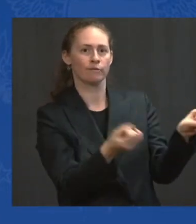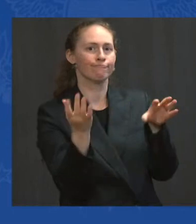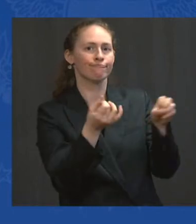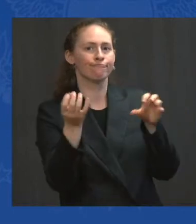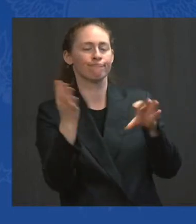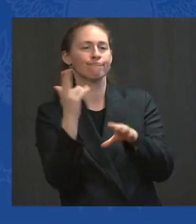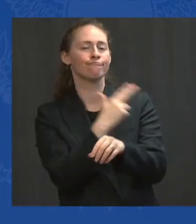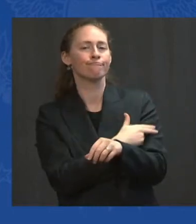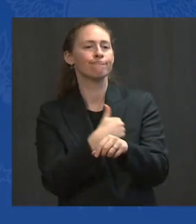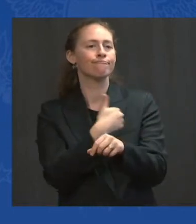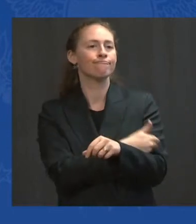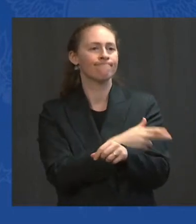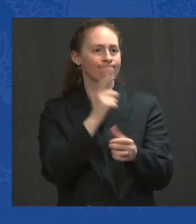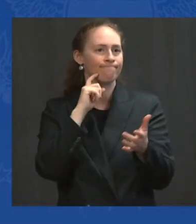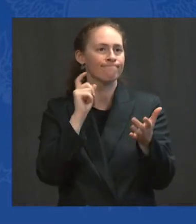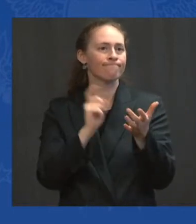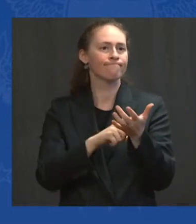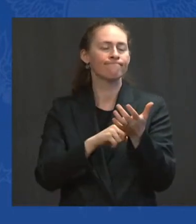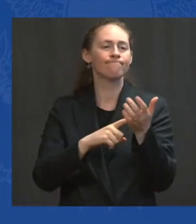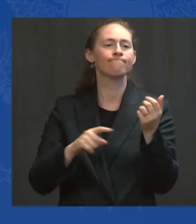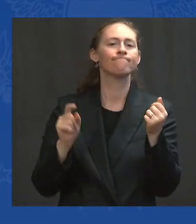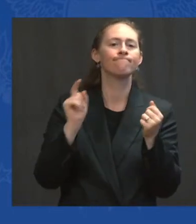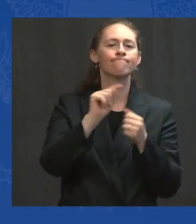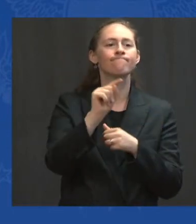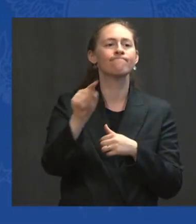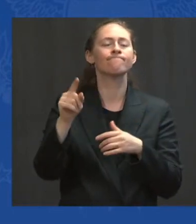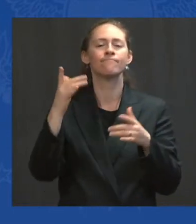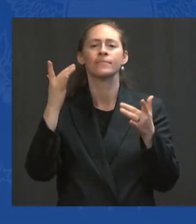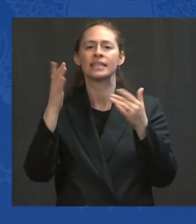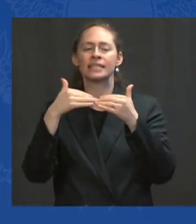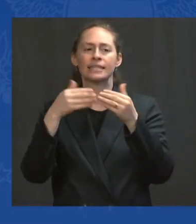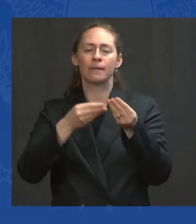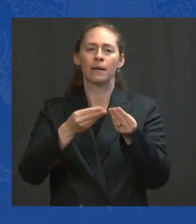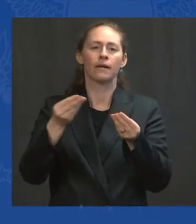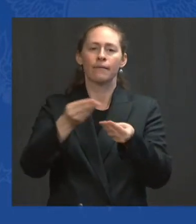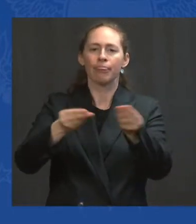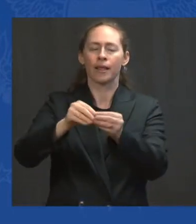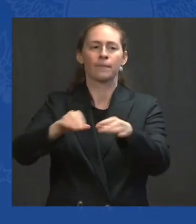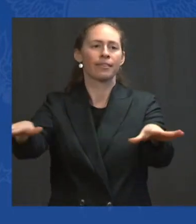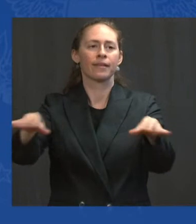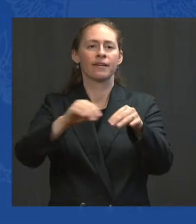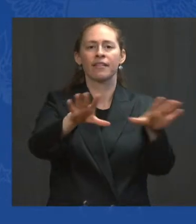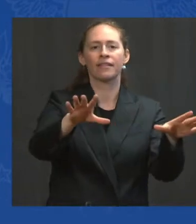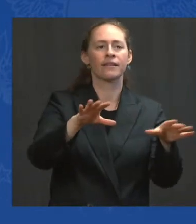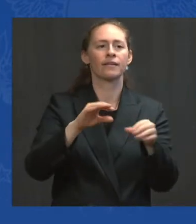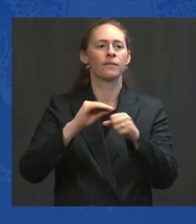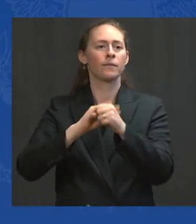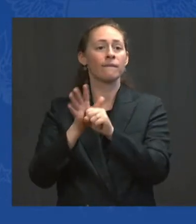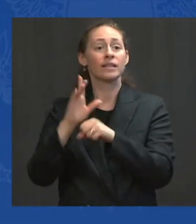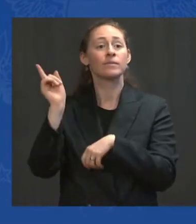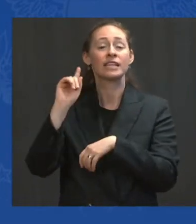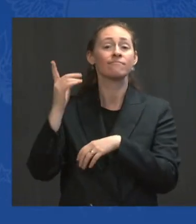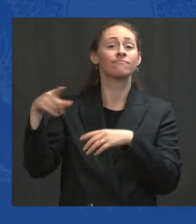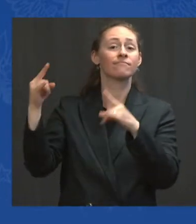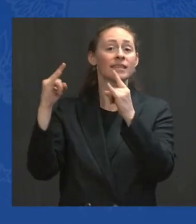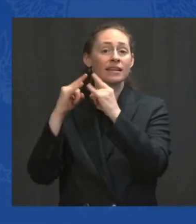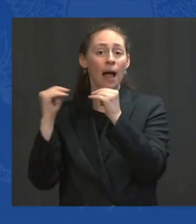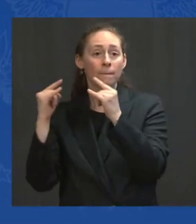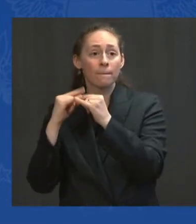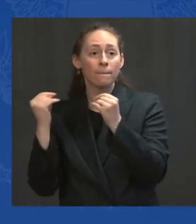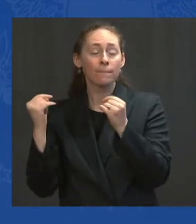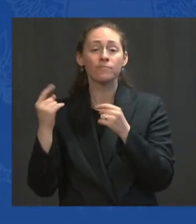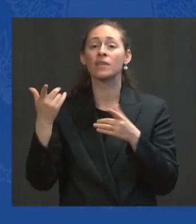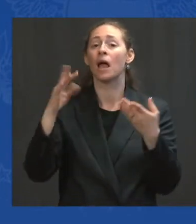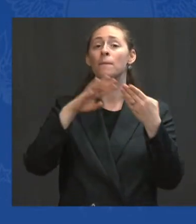some small clusters and larger outbreaks of COVID-19 in locations such as camps and community events where